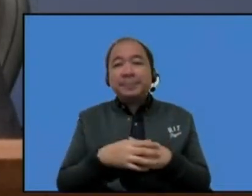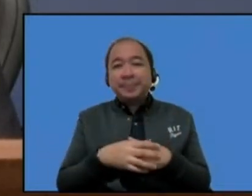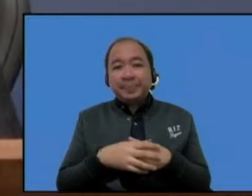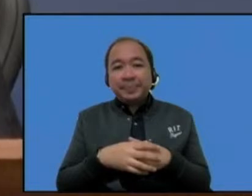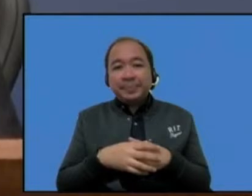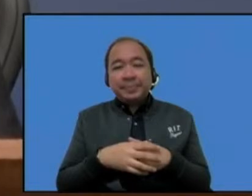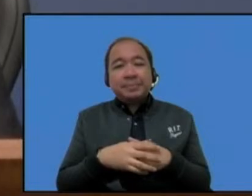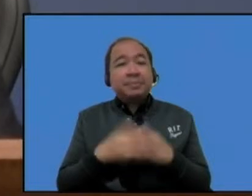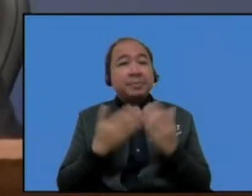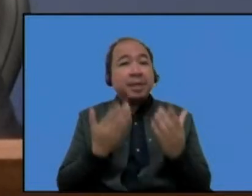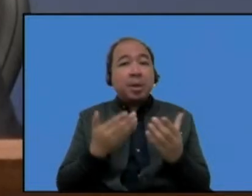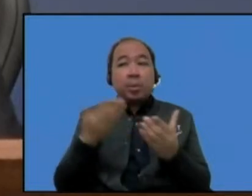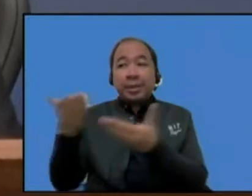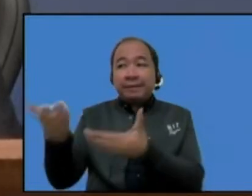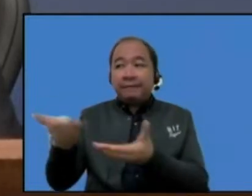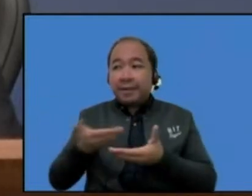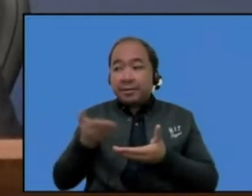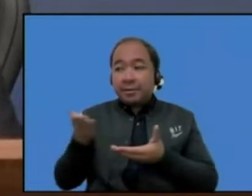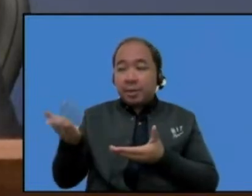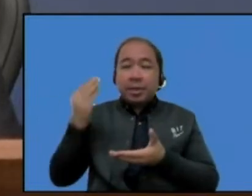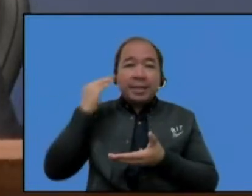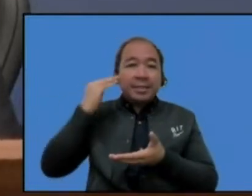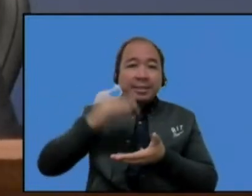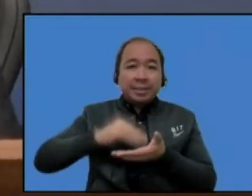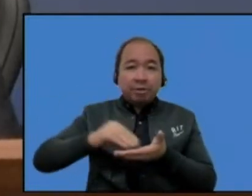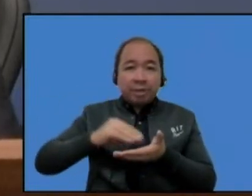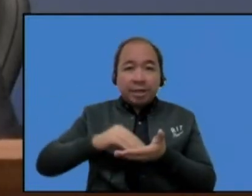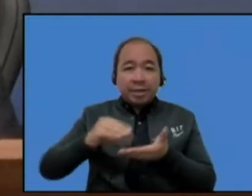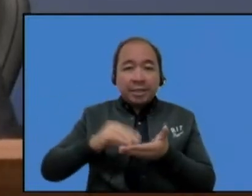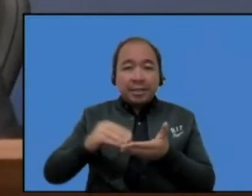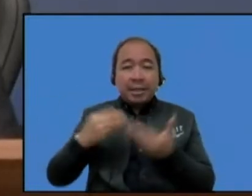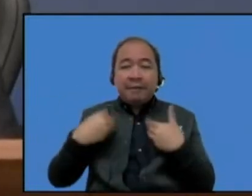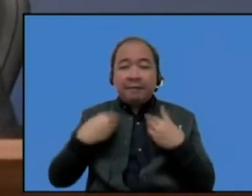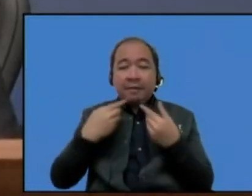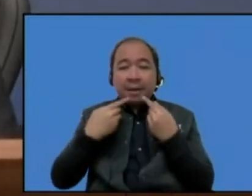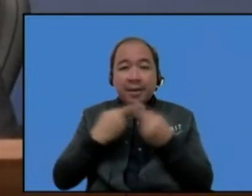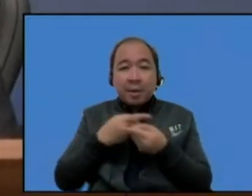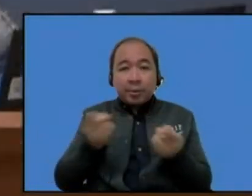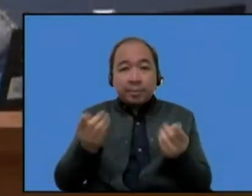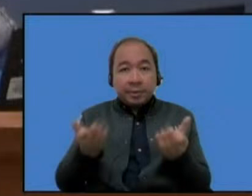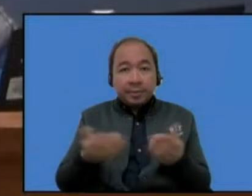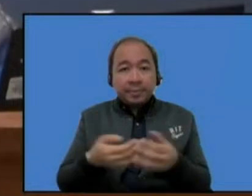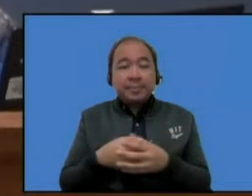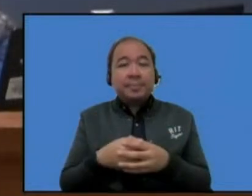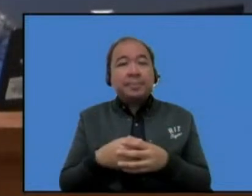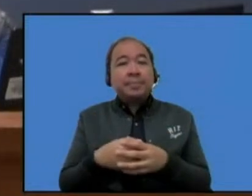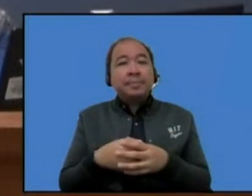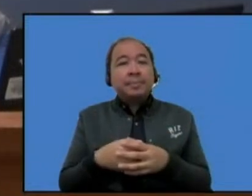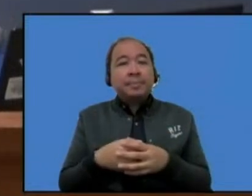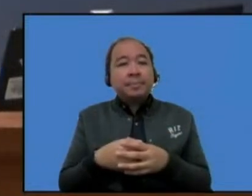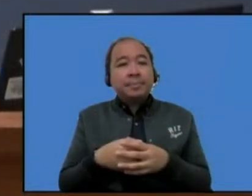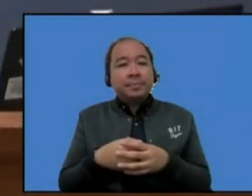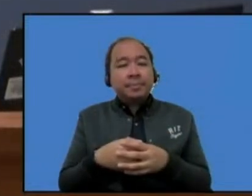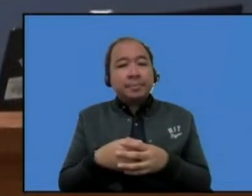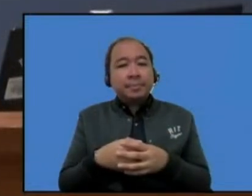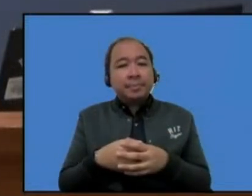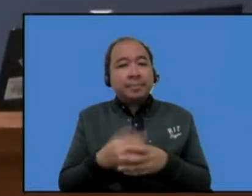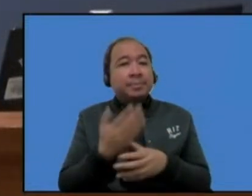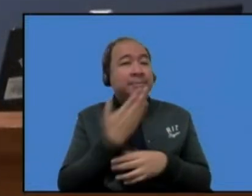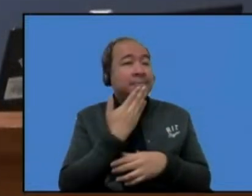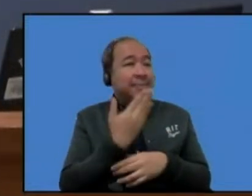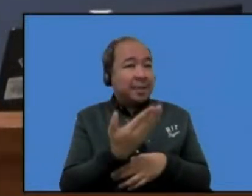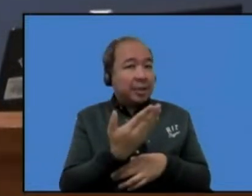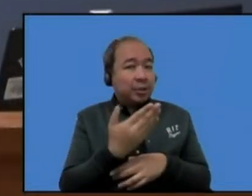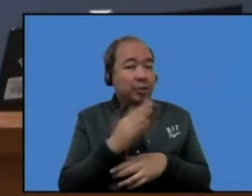I now invite the Secretariat of the meeting to make a relevant announcement, please. Thank you, Madam Chair,